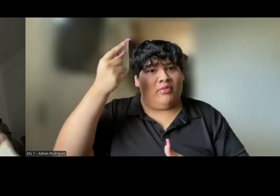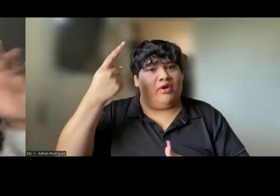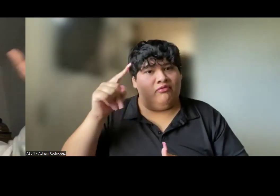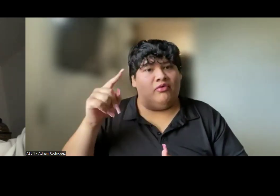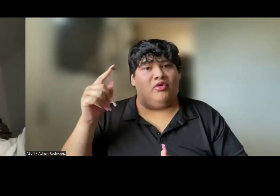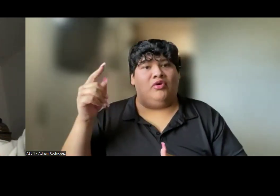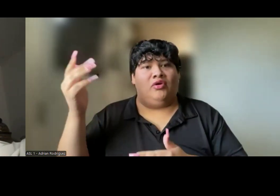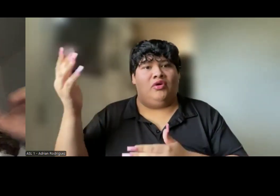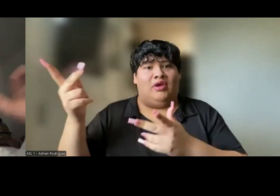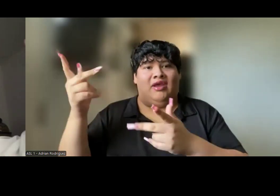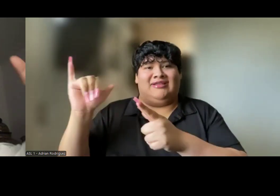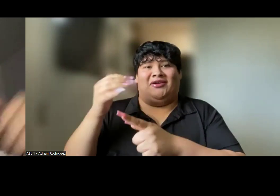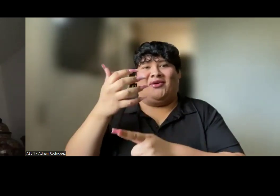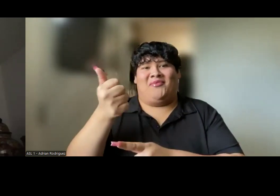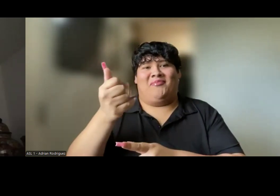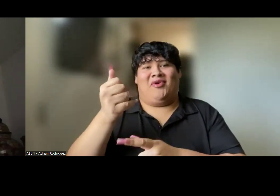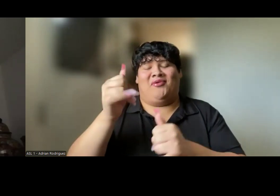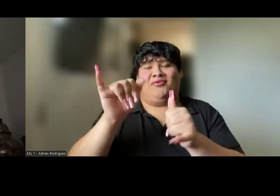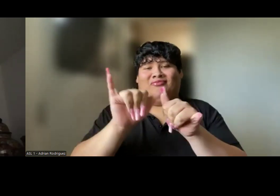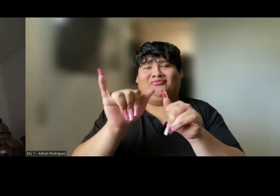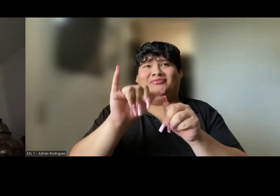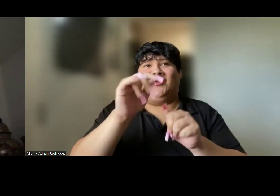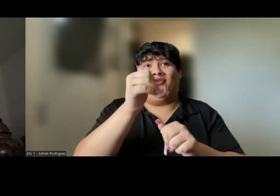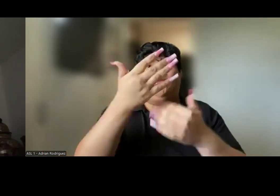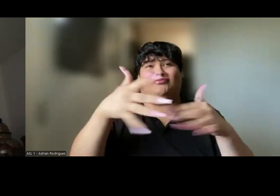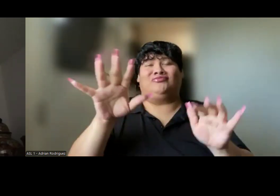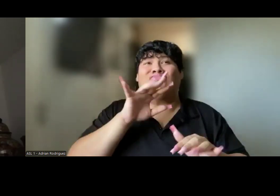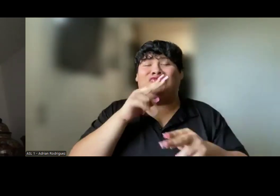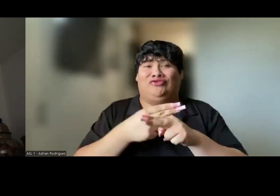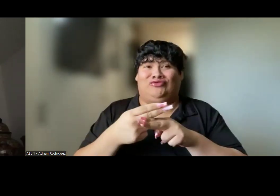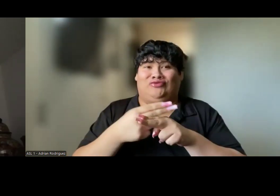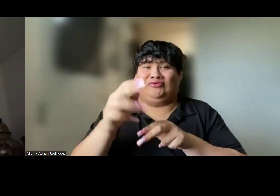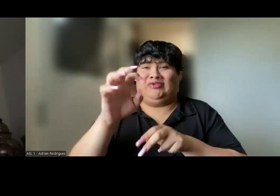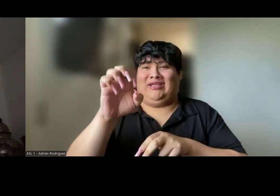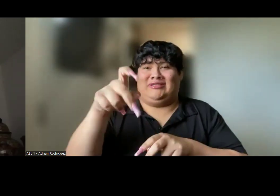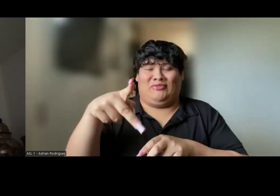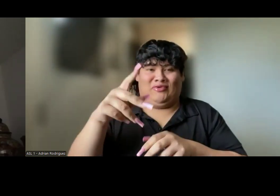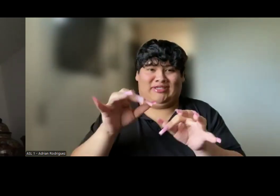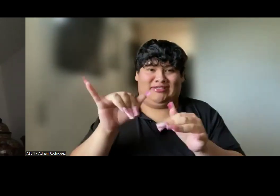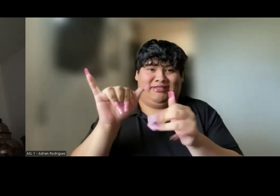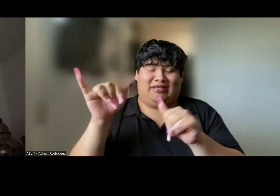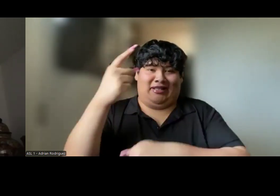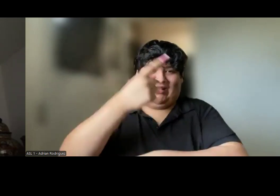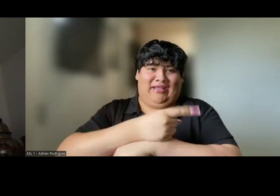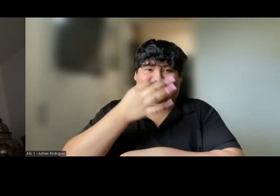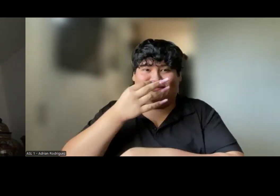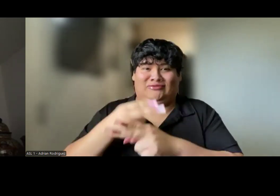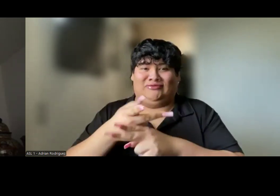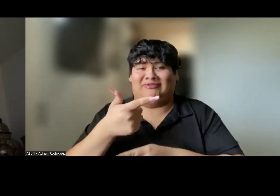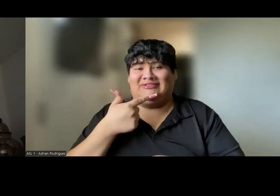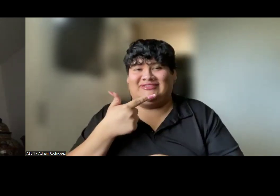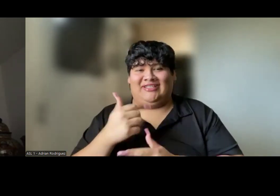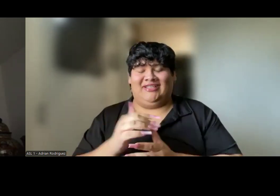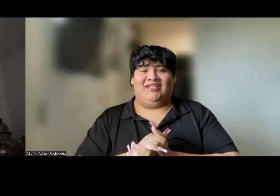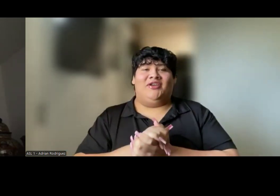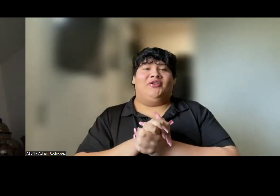carton. He has an expiration date at this point. And so we really, really relying on you to kind of do this. I do